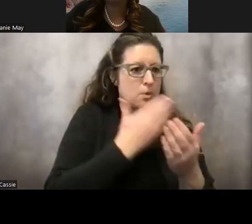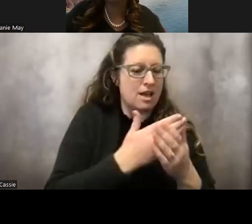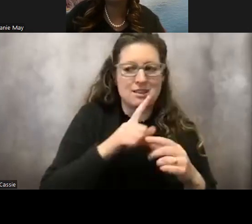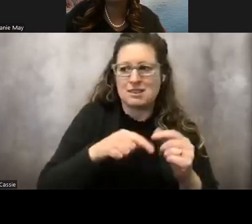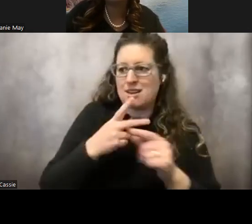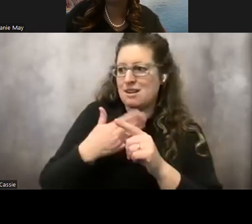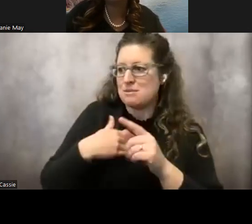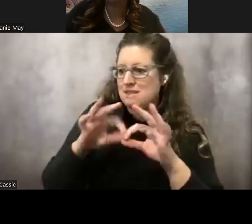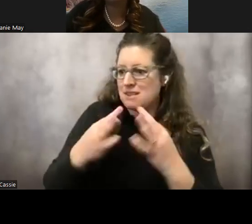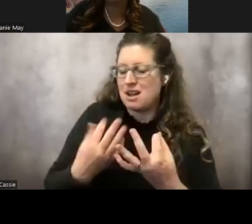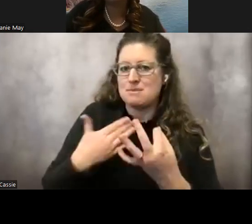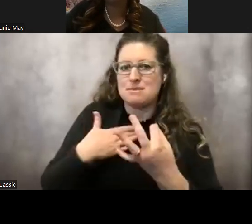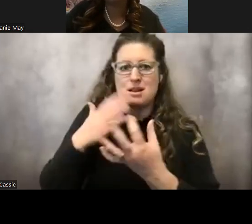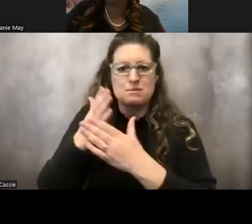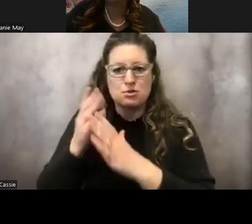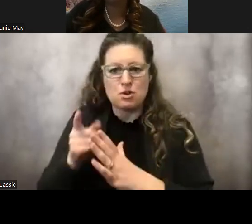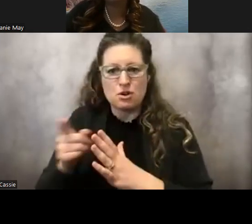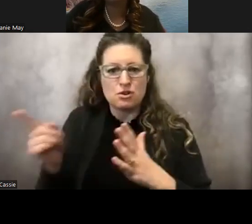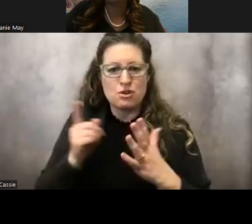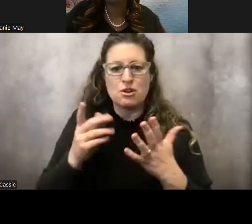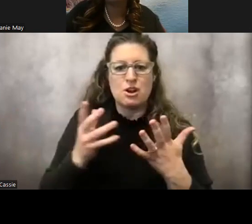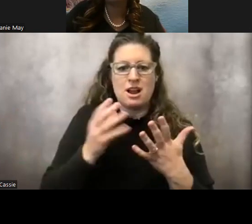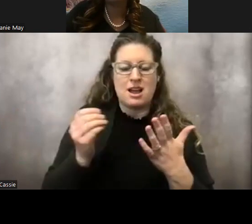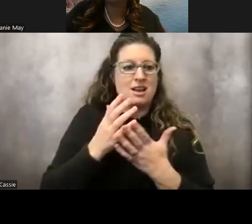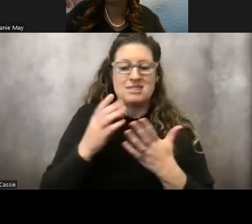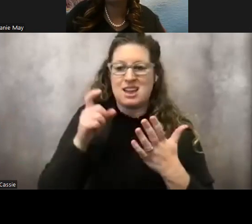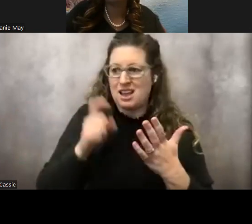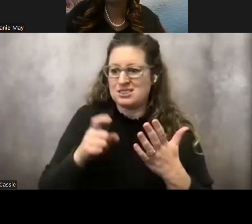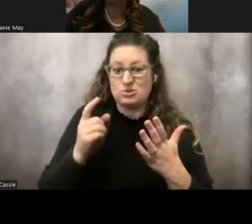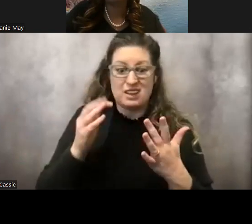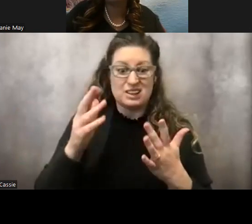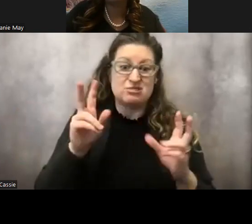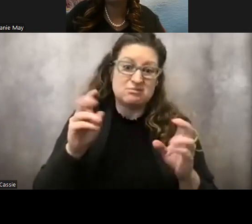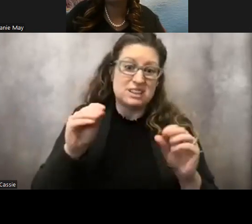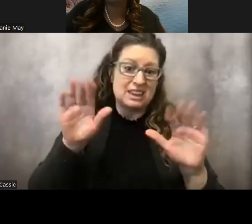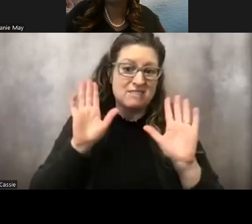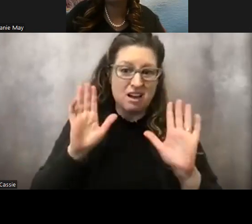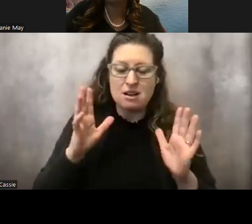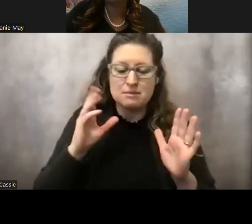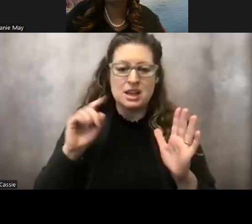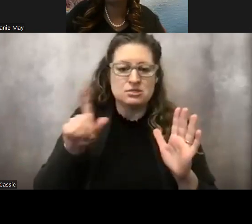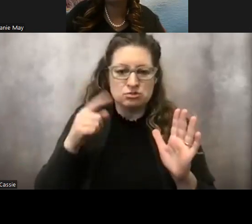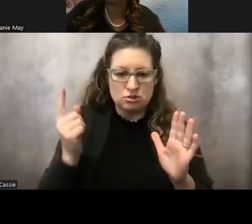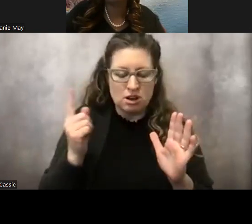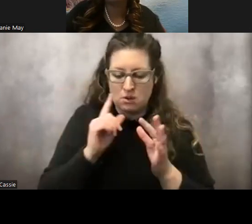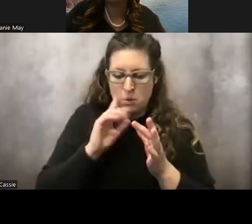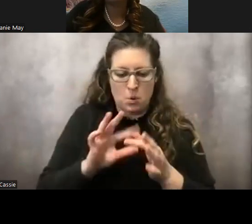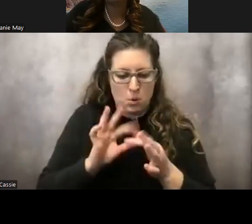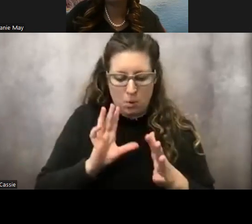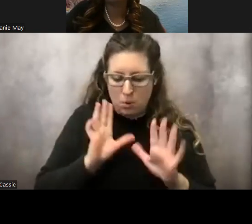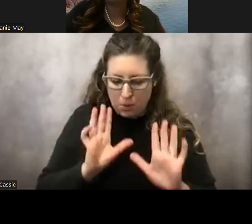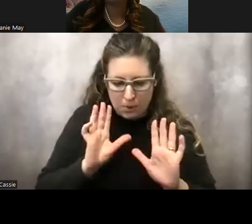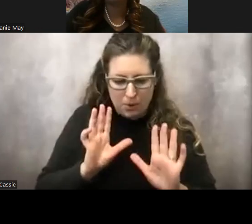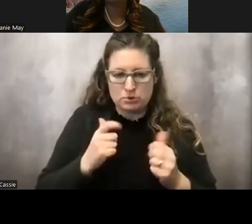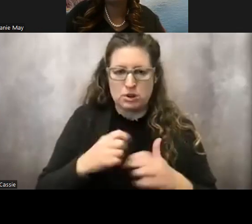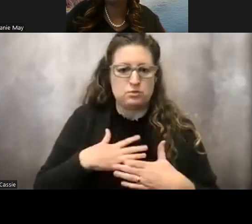up for air and accept that the work would never be done. How are we going to continue to weather decades of this work with that? It's not